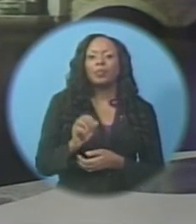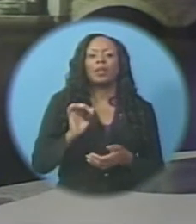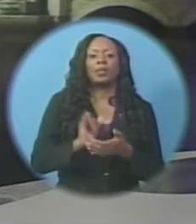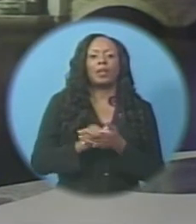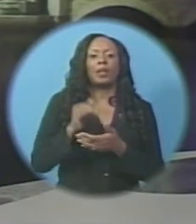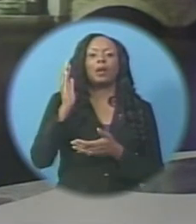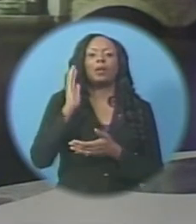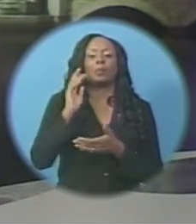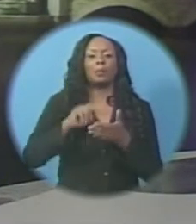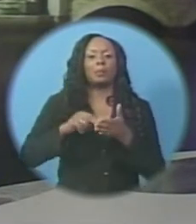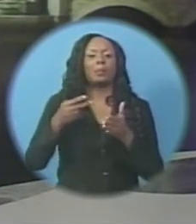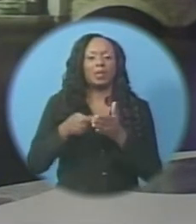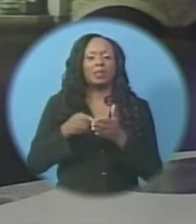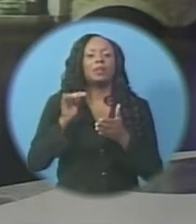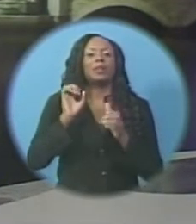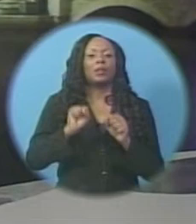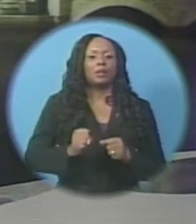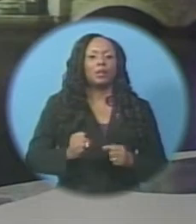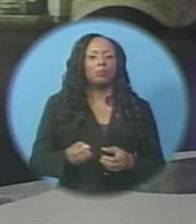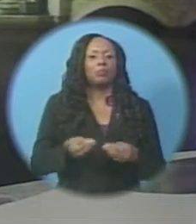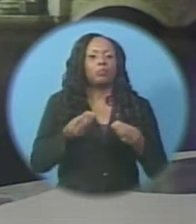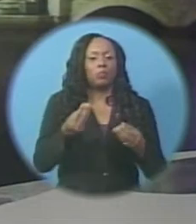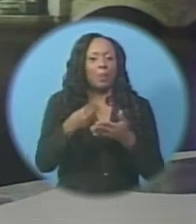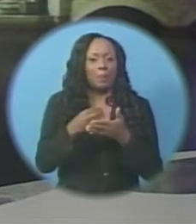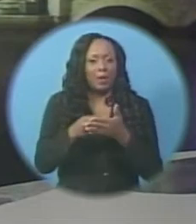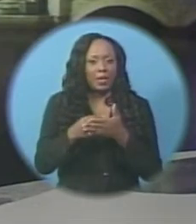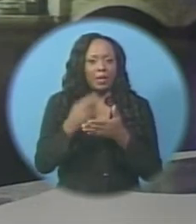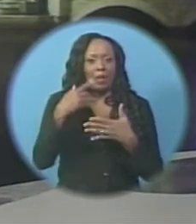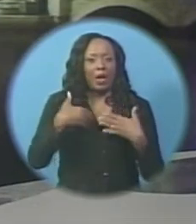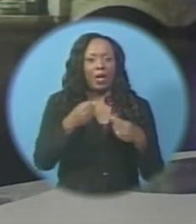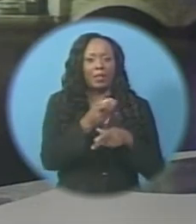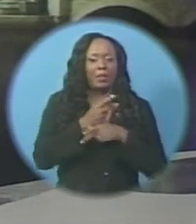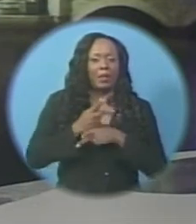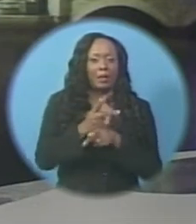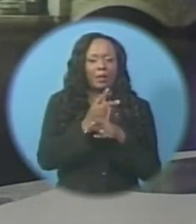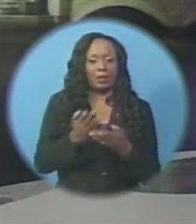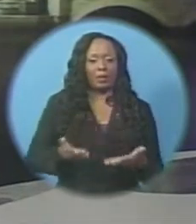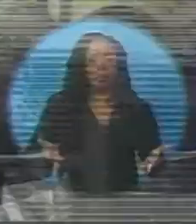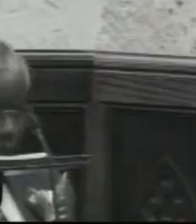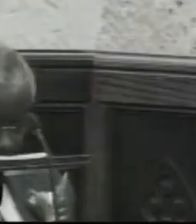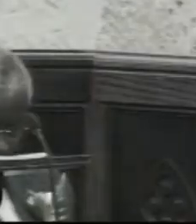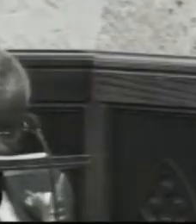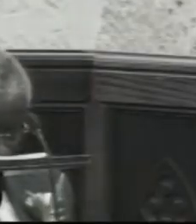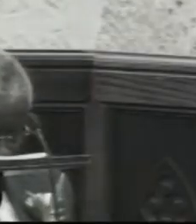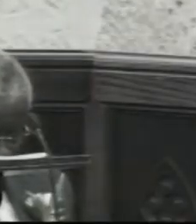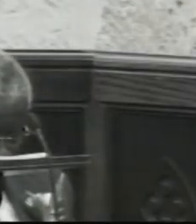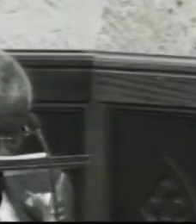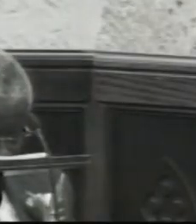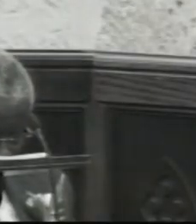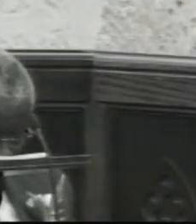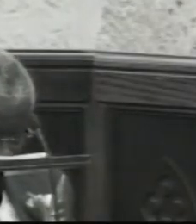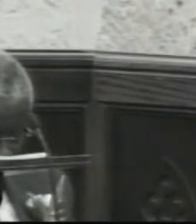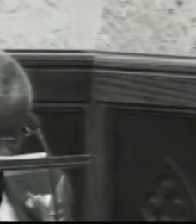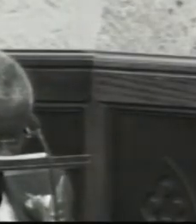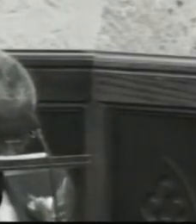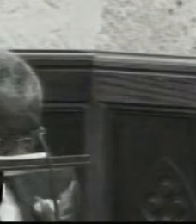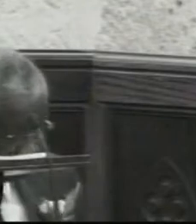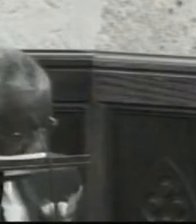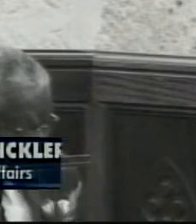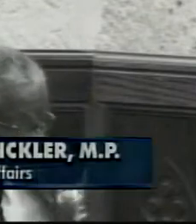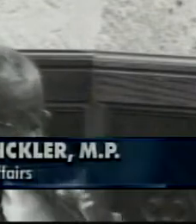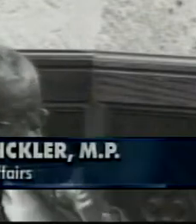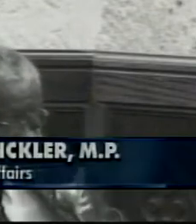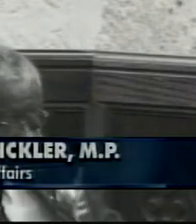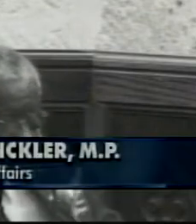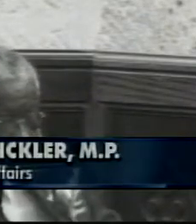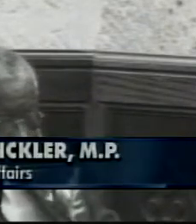costs associated with financing public health care service provision on the island. The expected earnings from the application of the levy